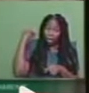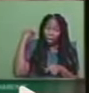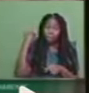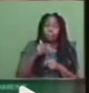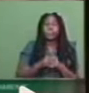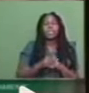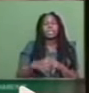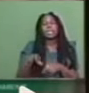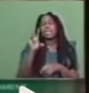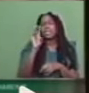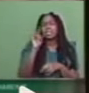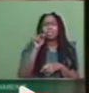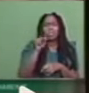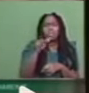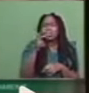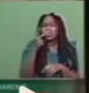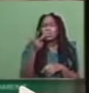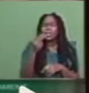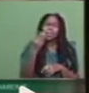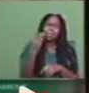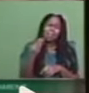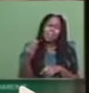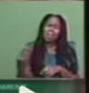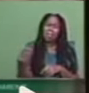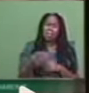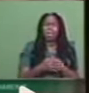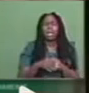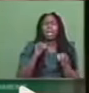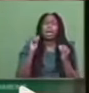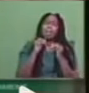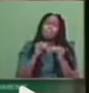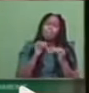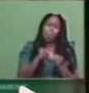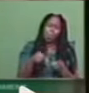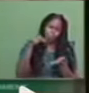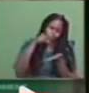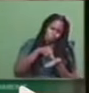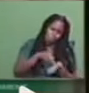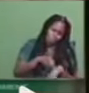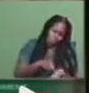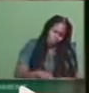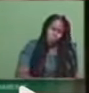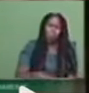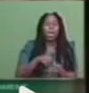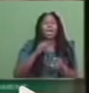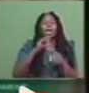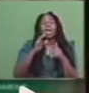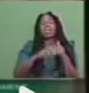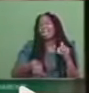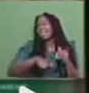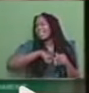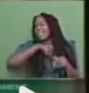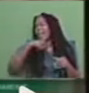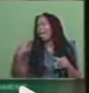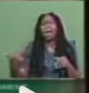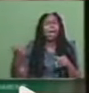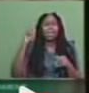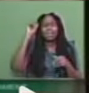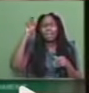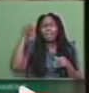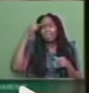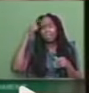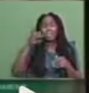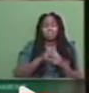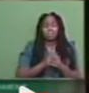$7.3 billion per year, higher than any and every deficit during my tenure. The new deadline has also